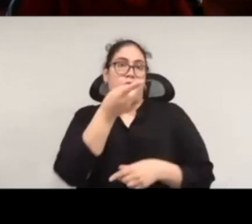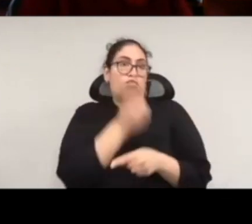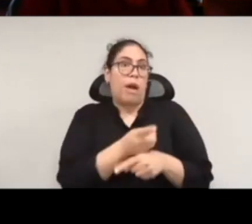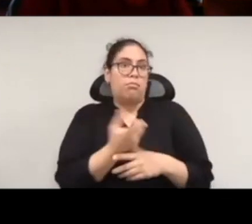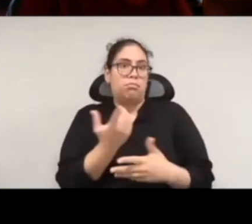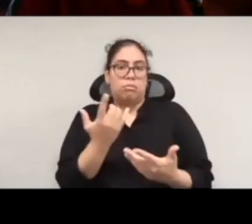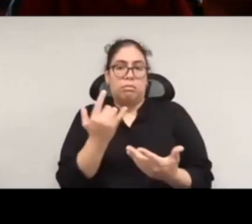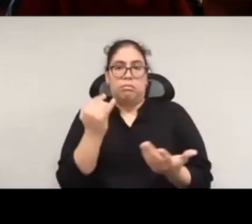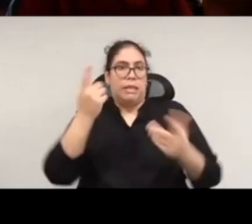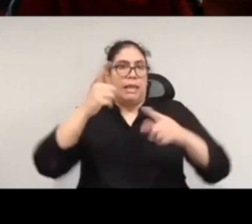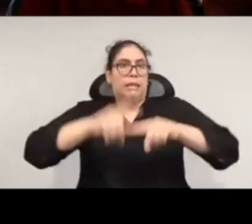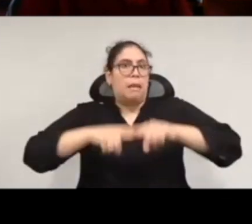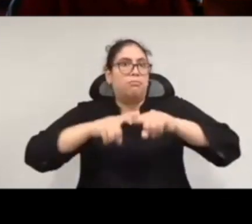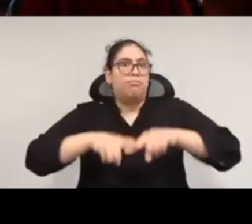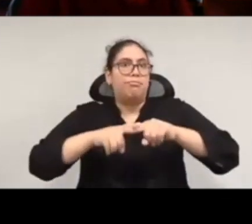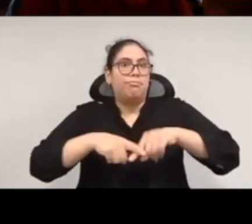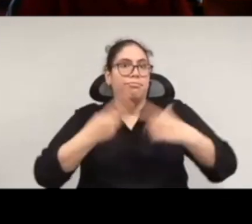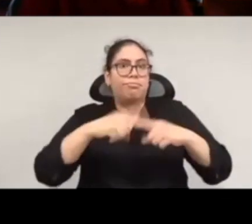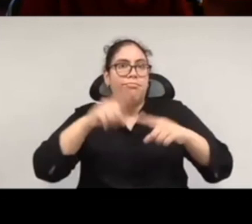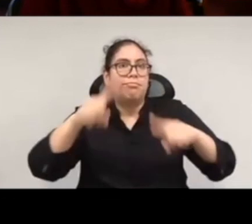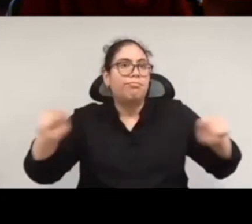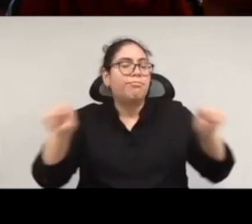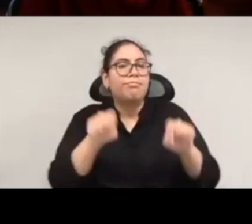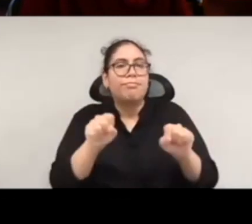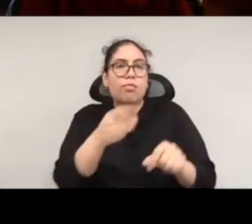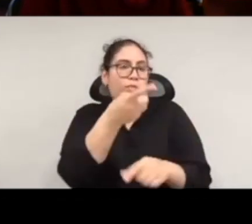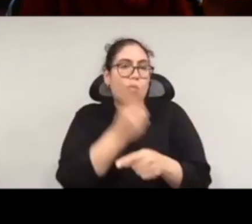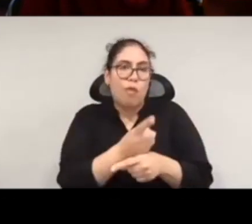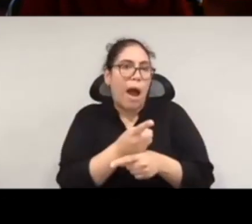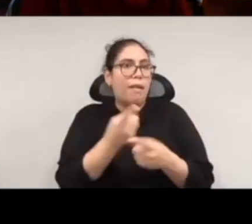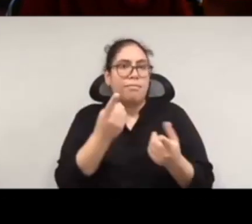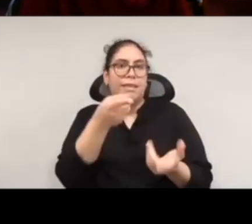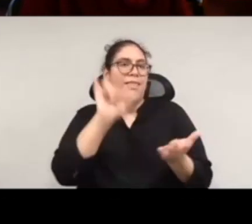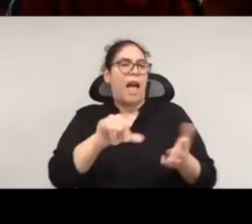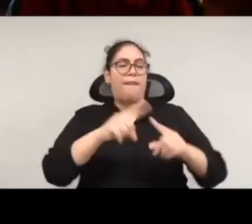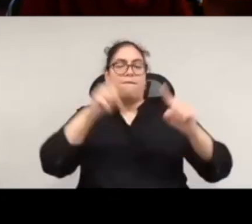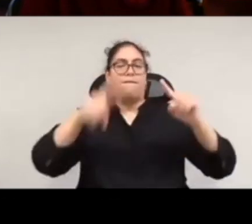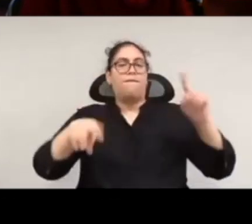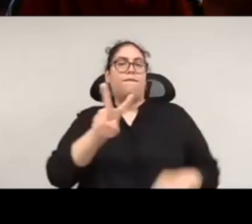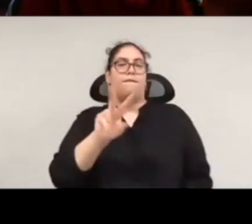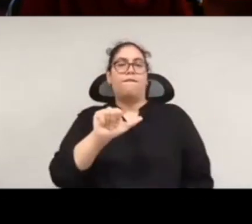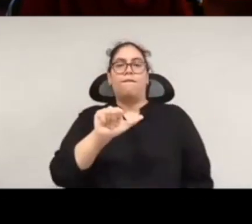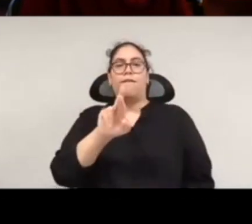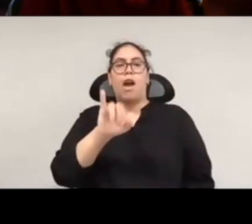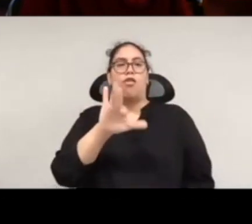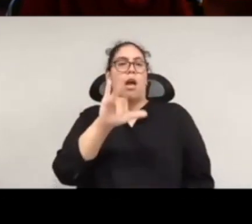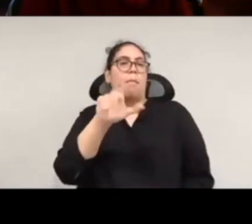It depends. It's variable. It is variable. That's the best answer I can give. Yeah.